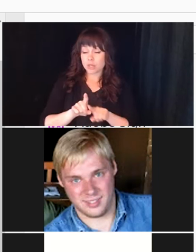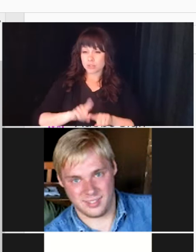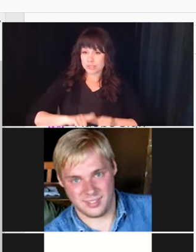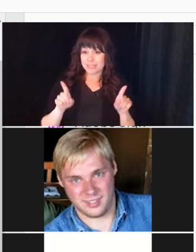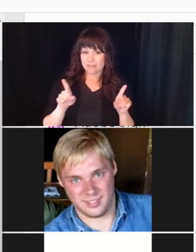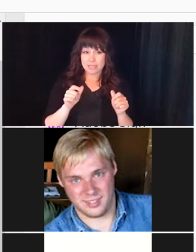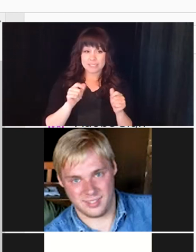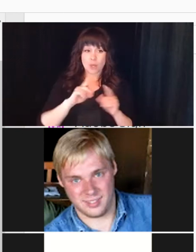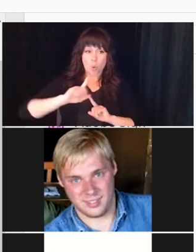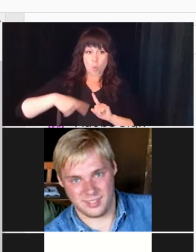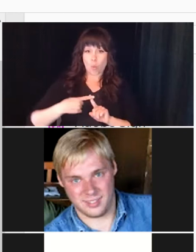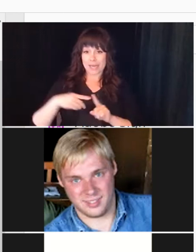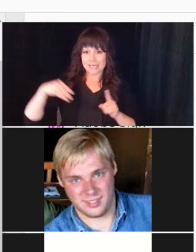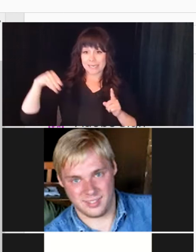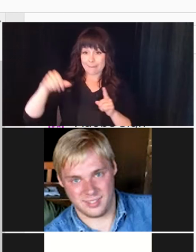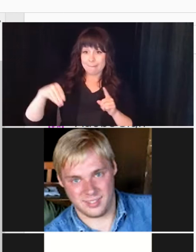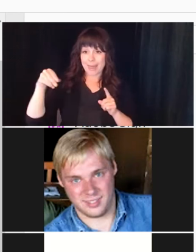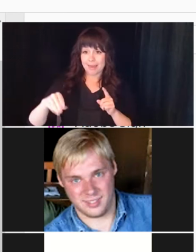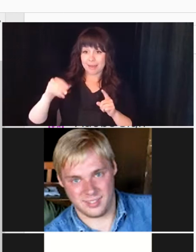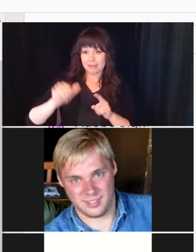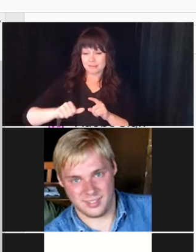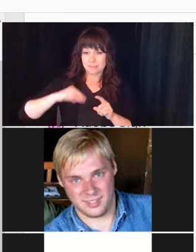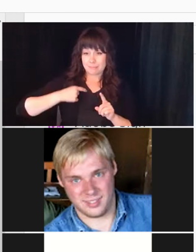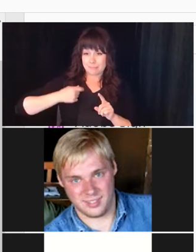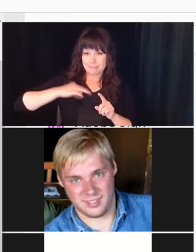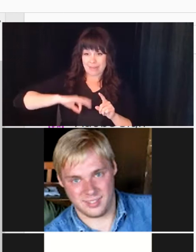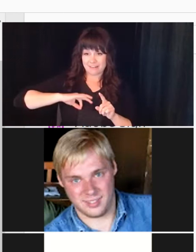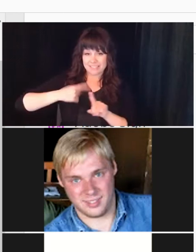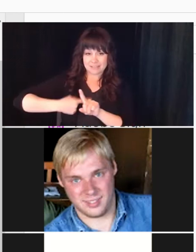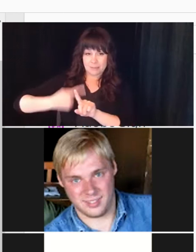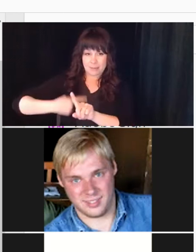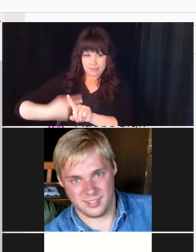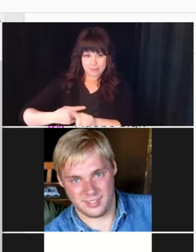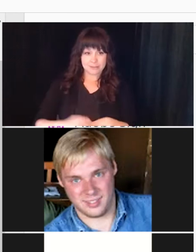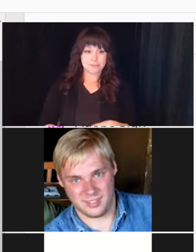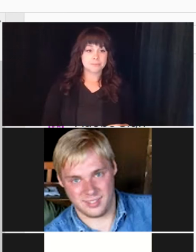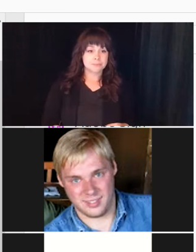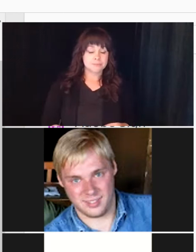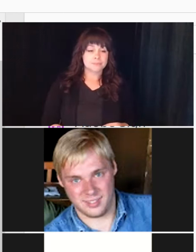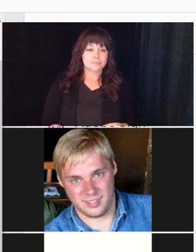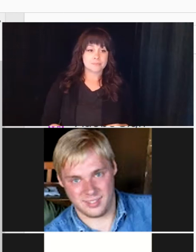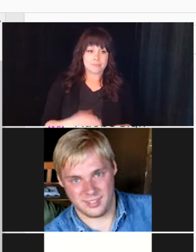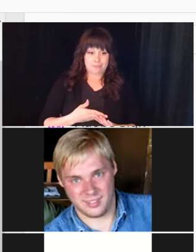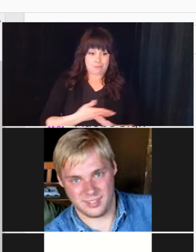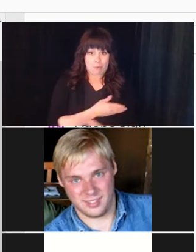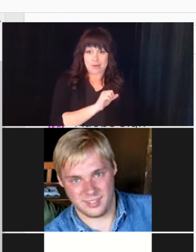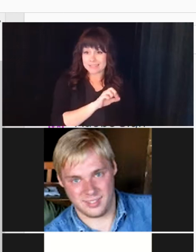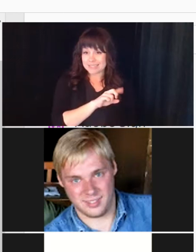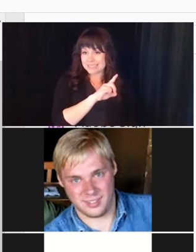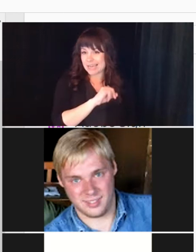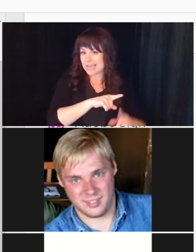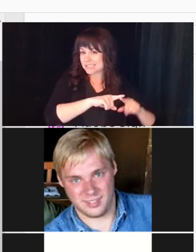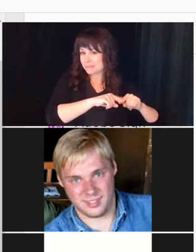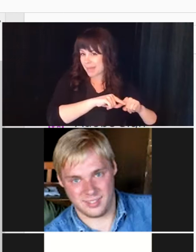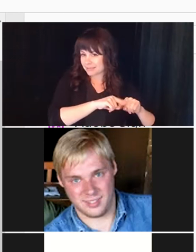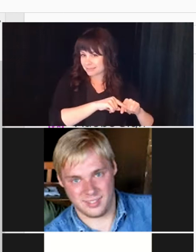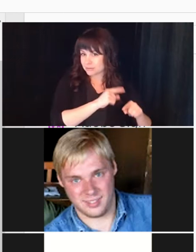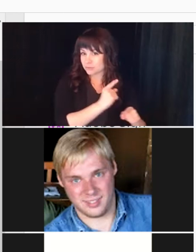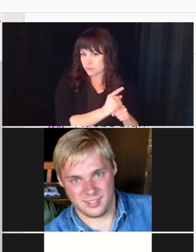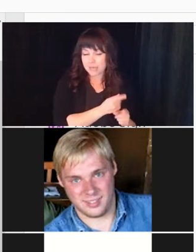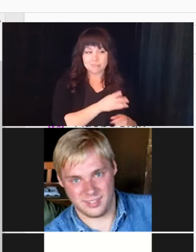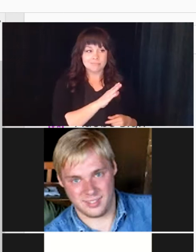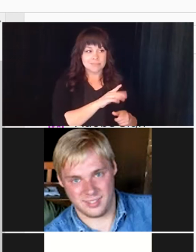benefits are paid. As I told you before, SSDI payments are going to be based on the client's date